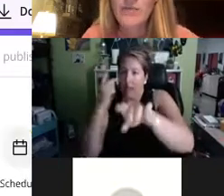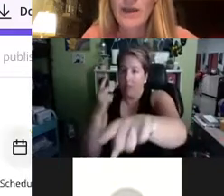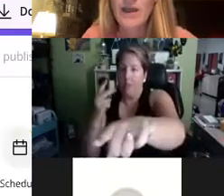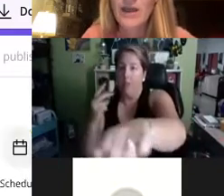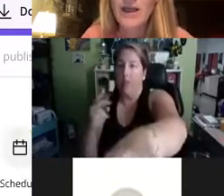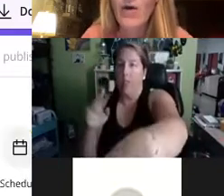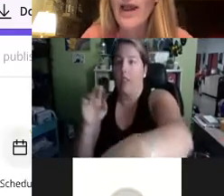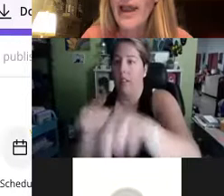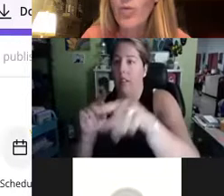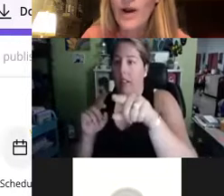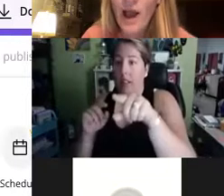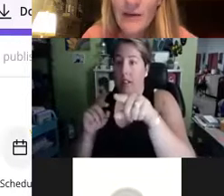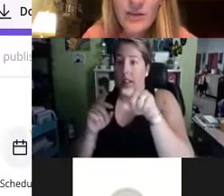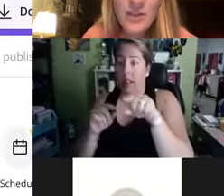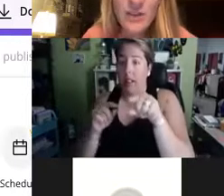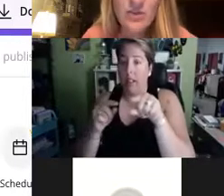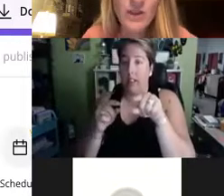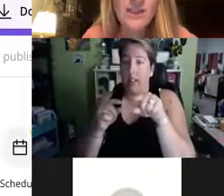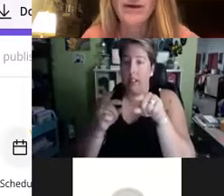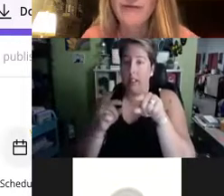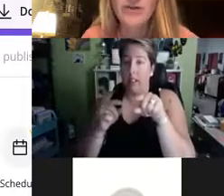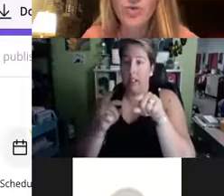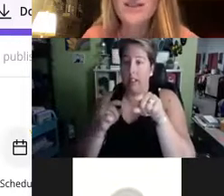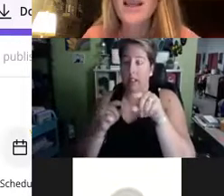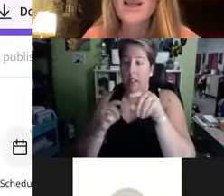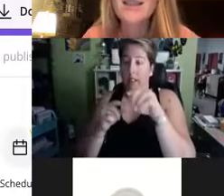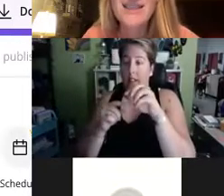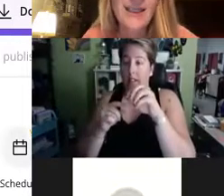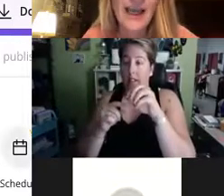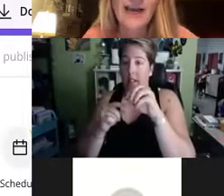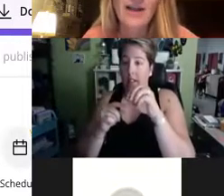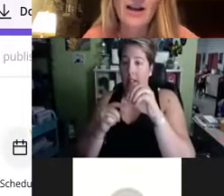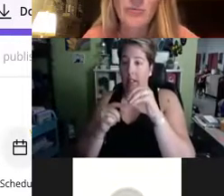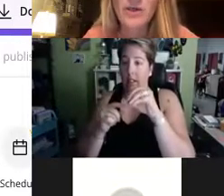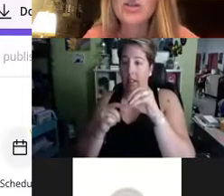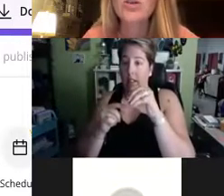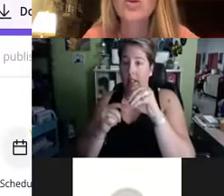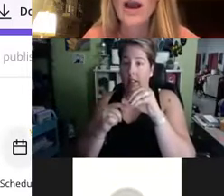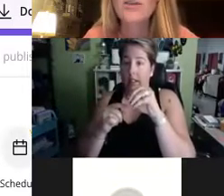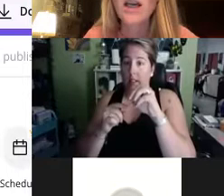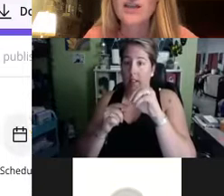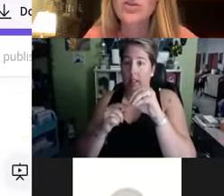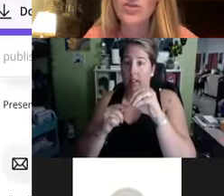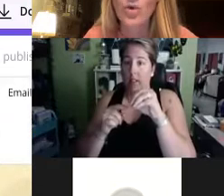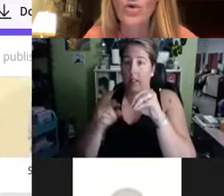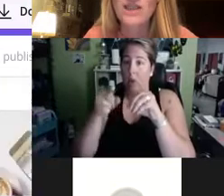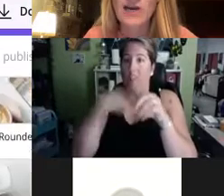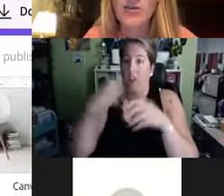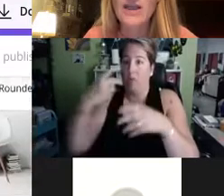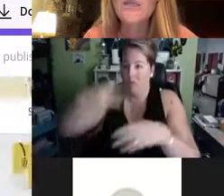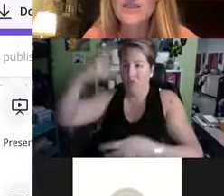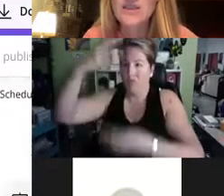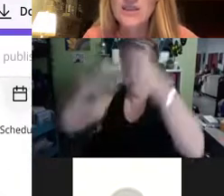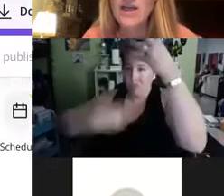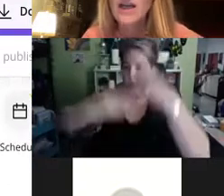says recommended. Now, when I first started doing these, my first ones didn't have that up here. So you have to kind of scroll